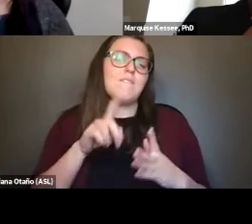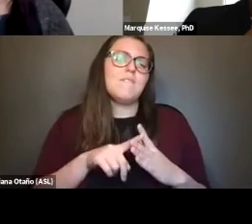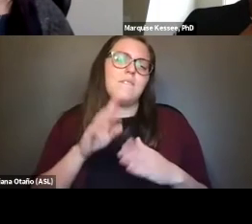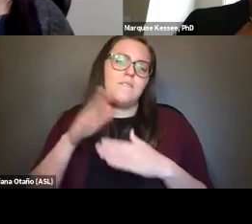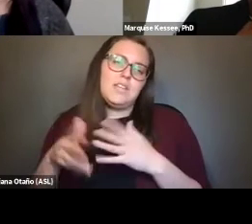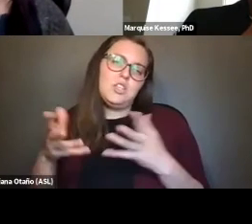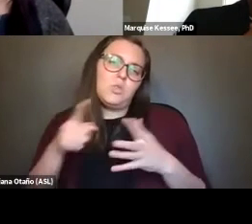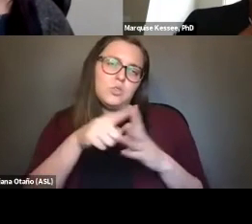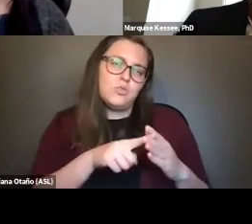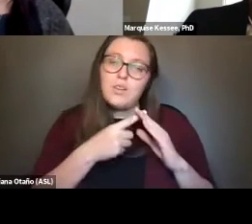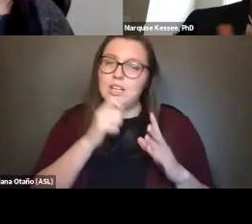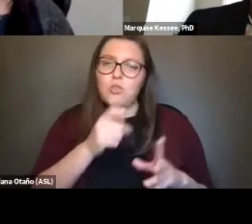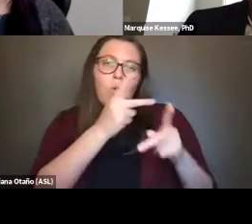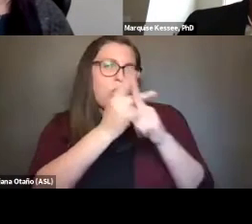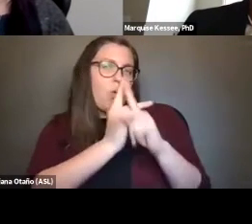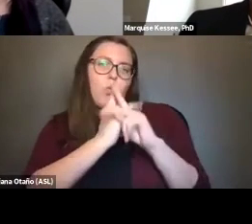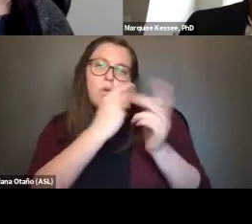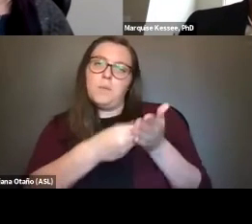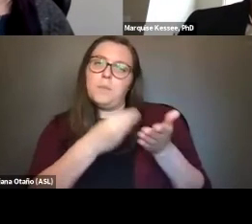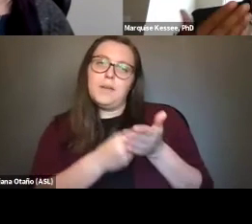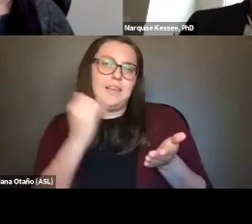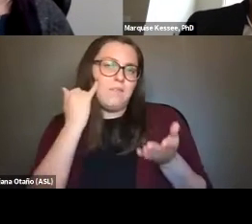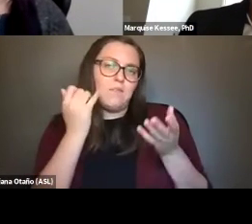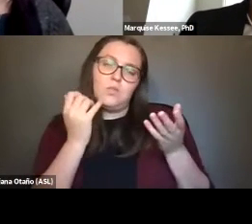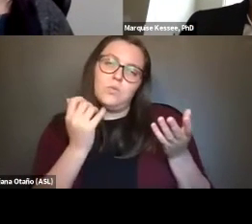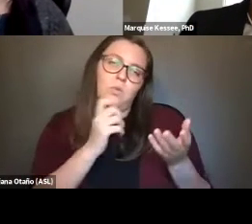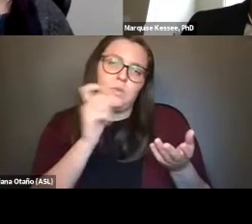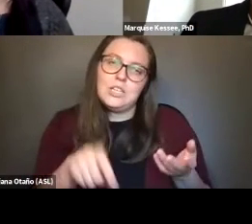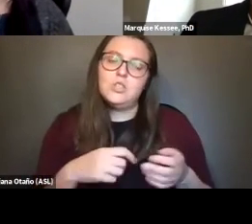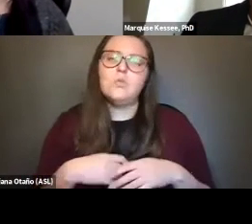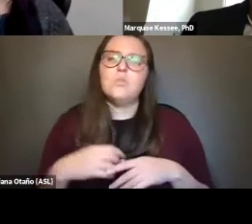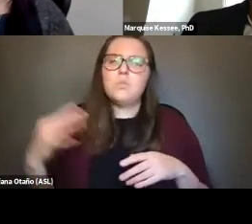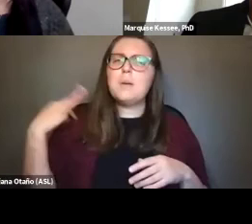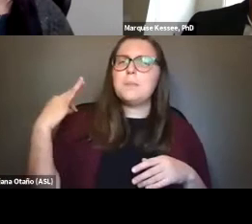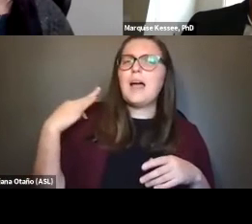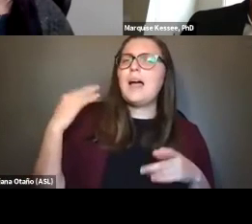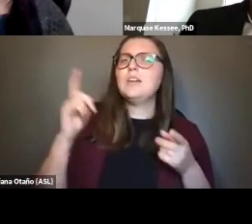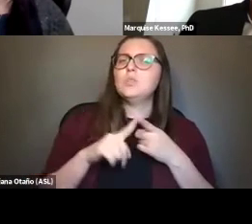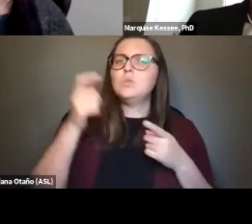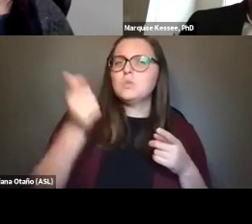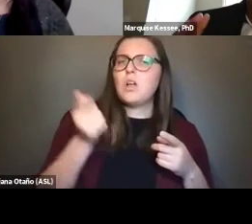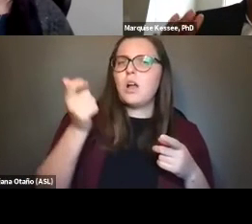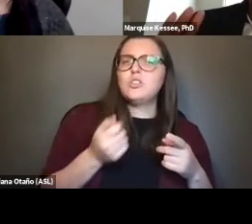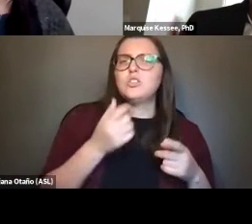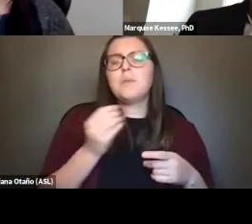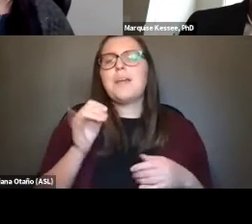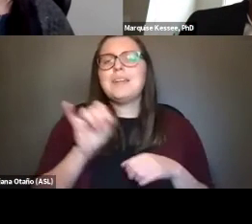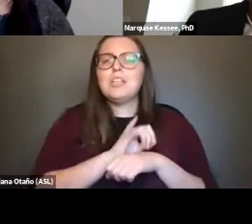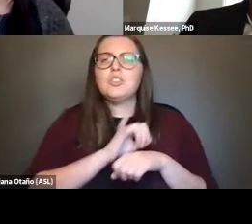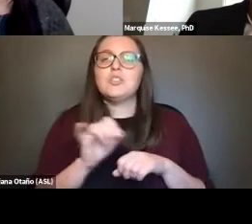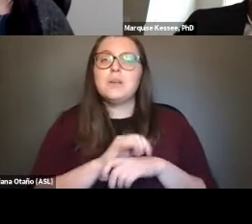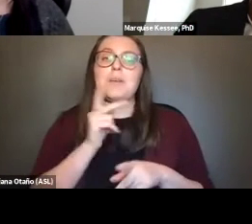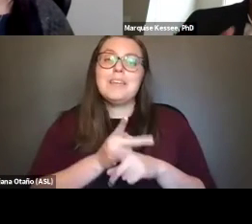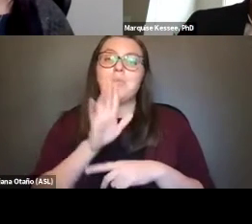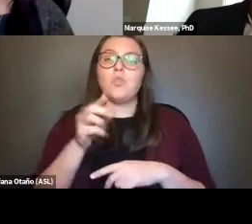don't take too many loans. Don't take out any loans if you can help it. Apply for those internships and scholarships. But keep your GPA